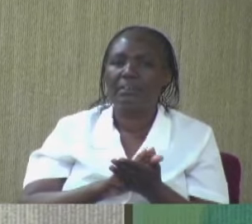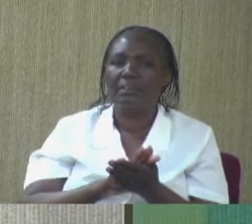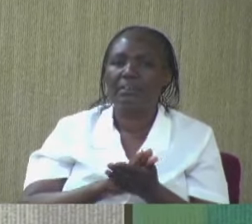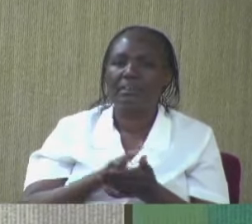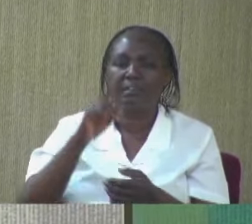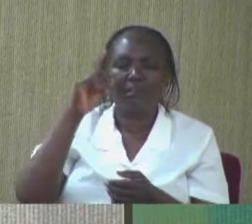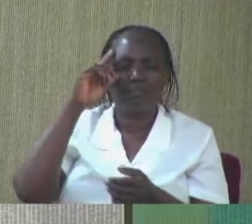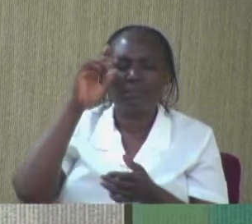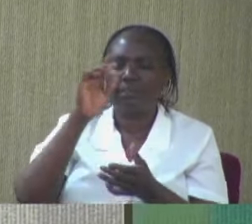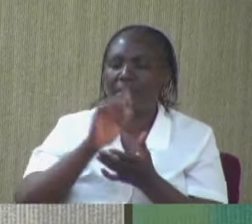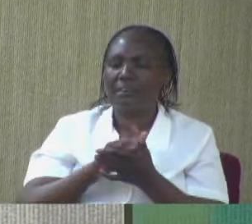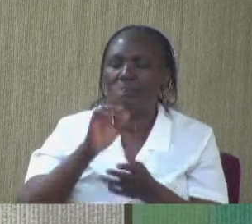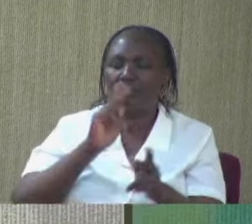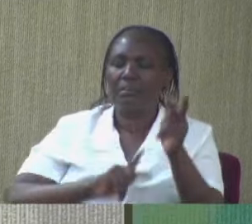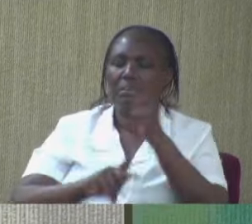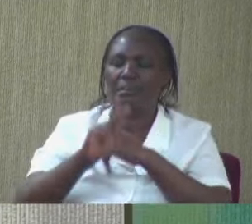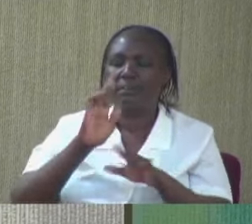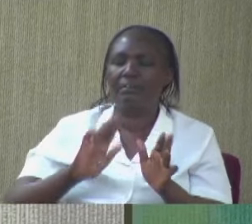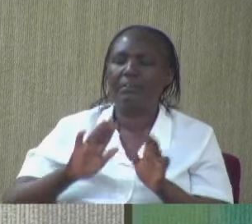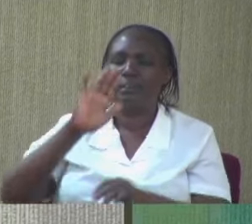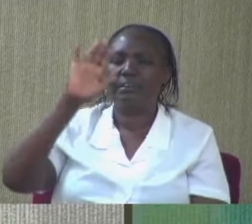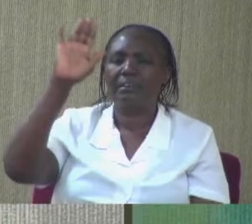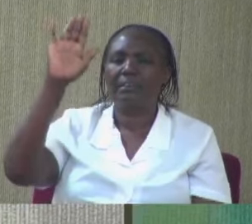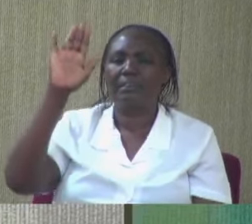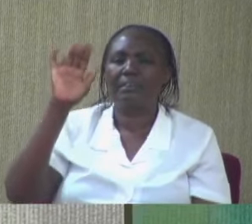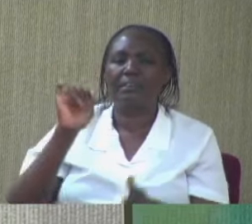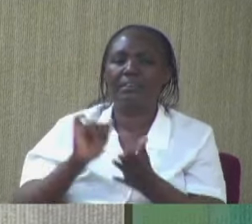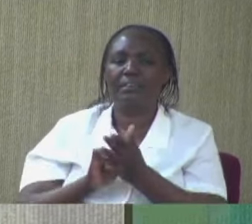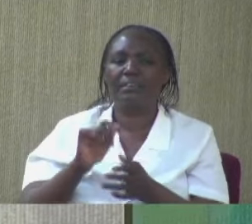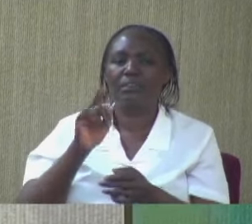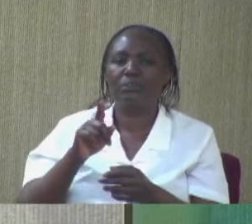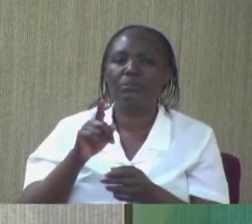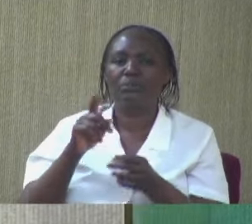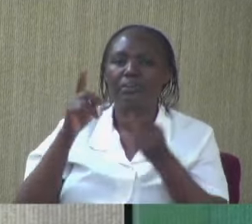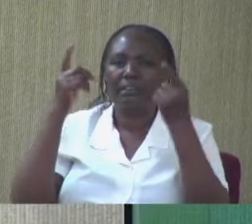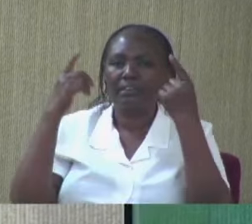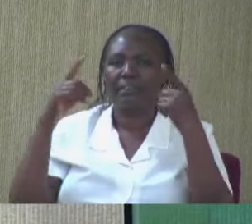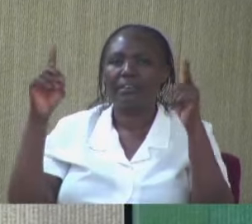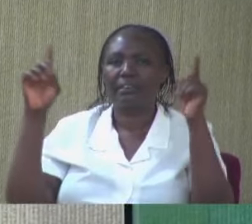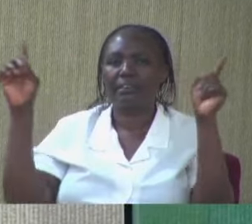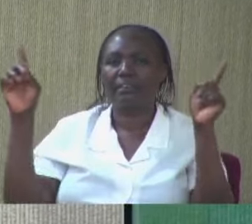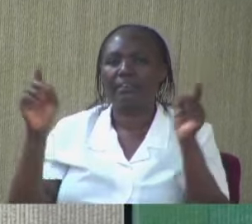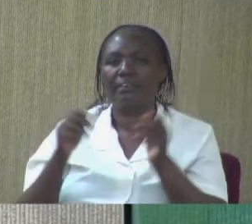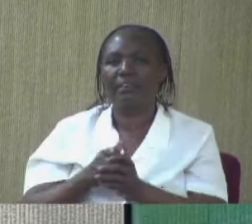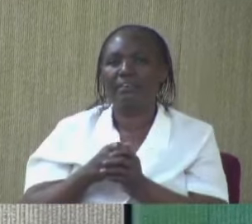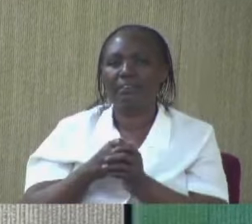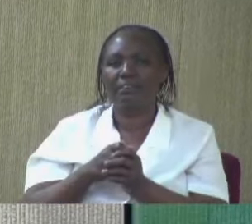his prophets that you may prosper.